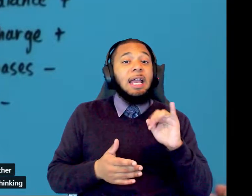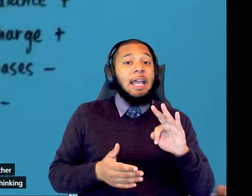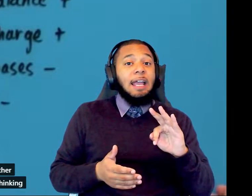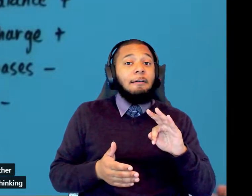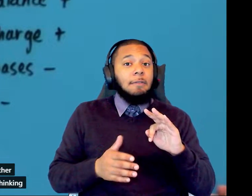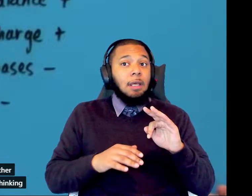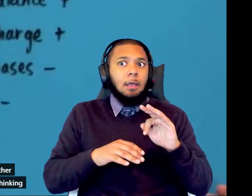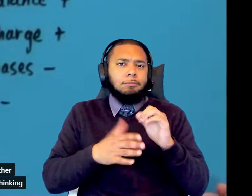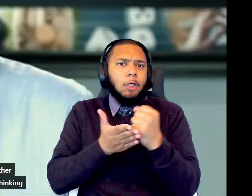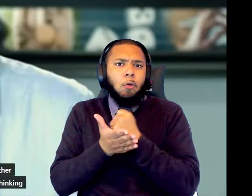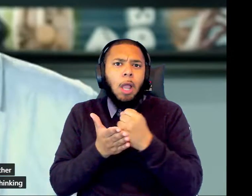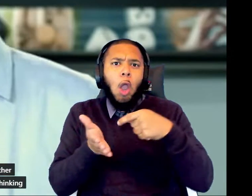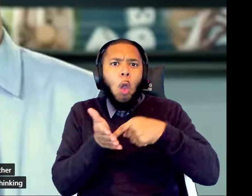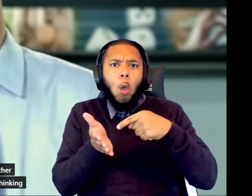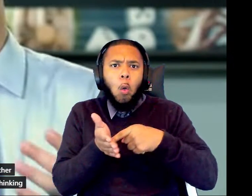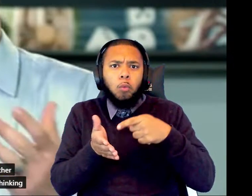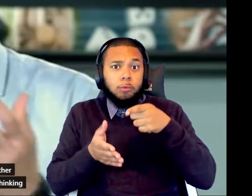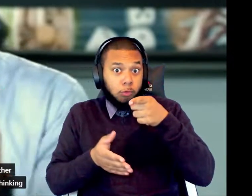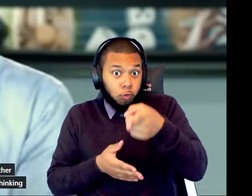owe you.